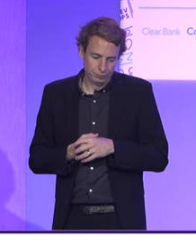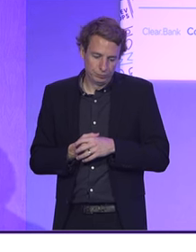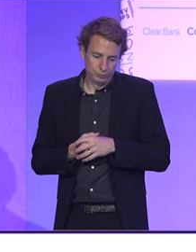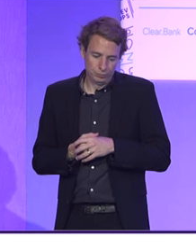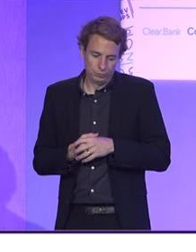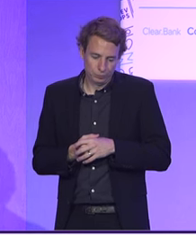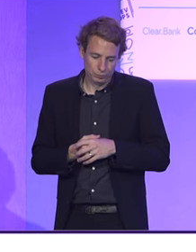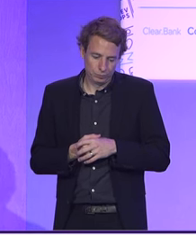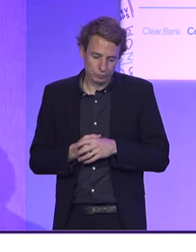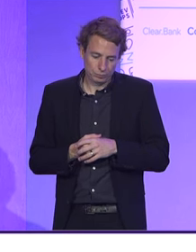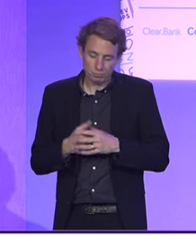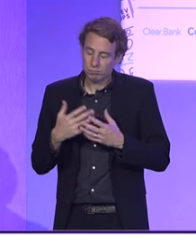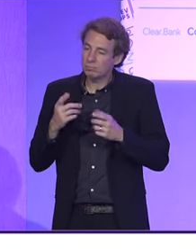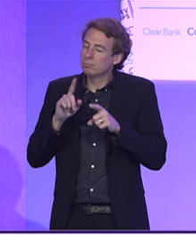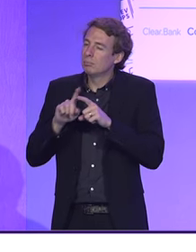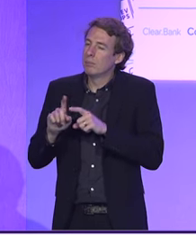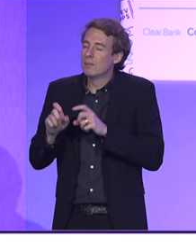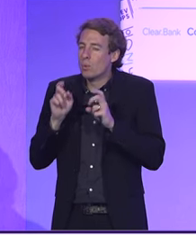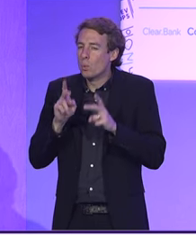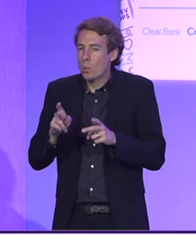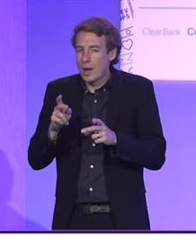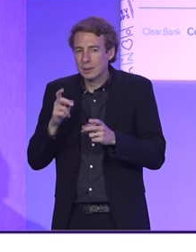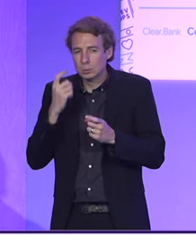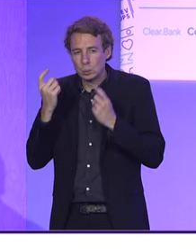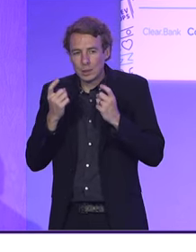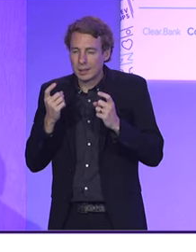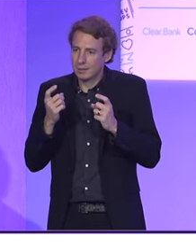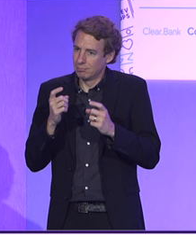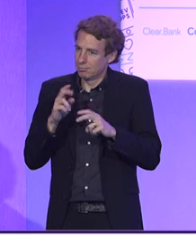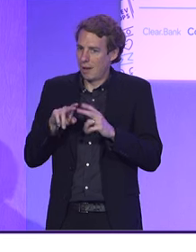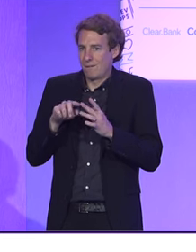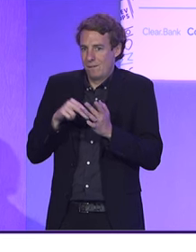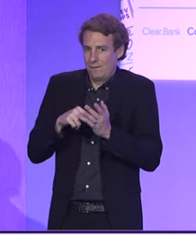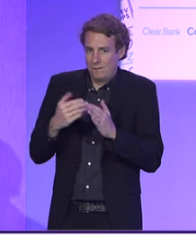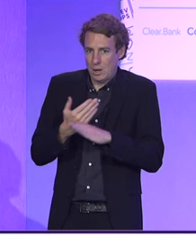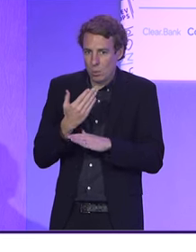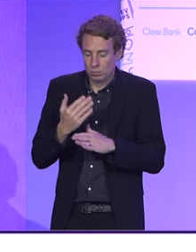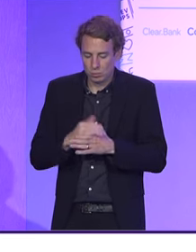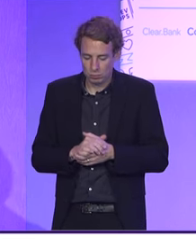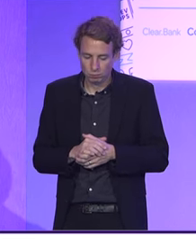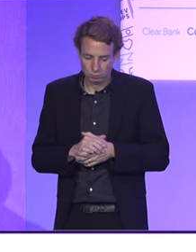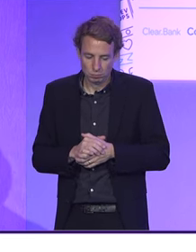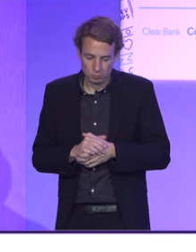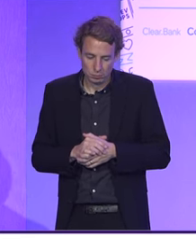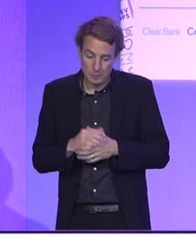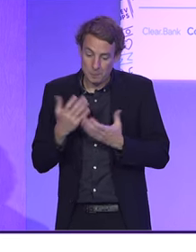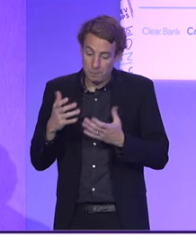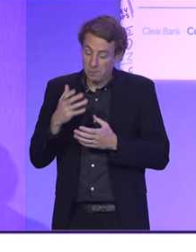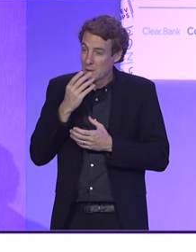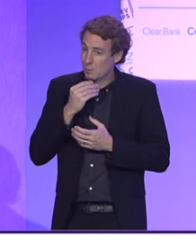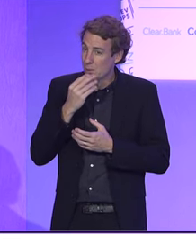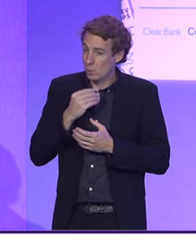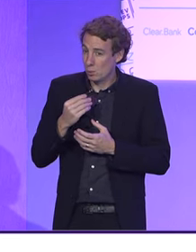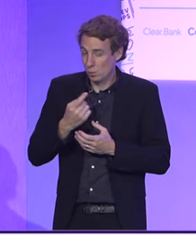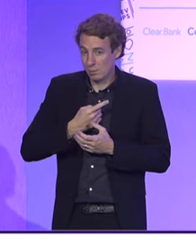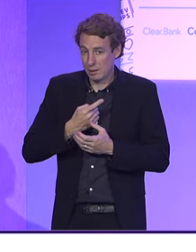have several ways of implementing FinOps. Basically, I've been using many times in